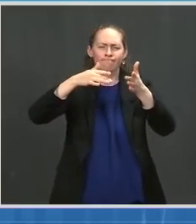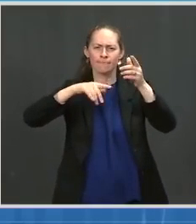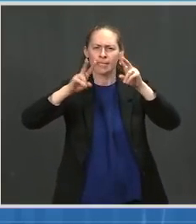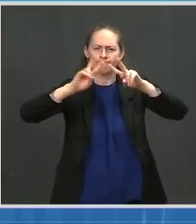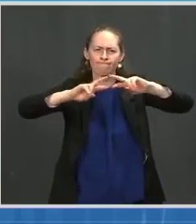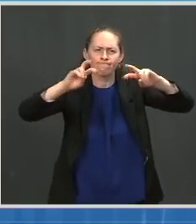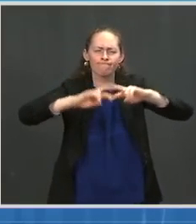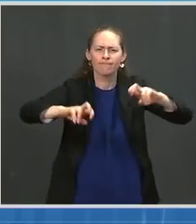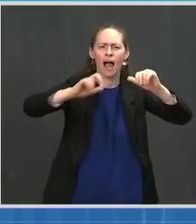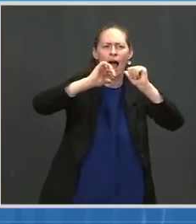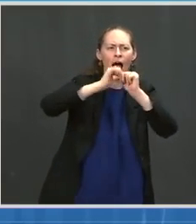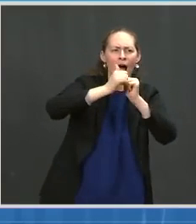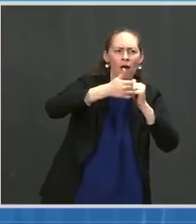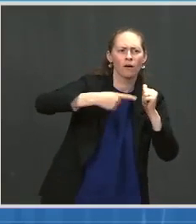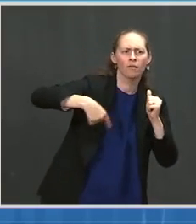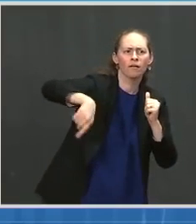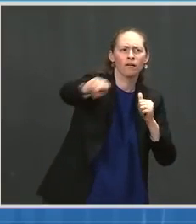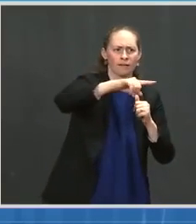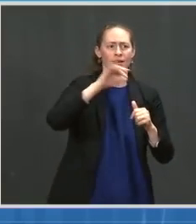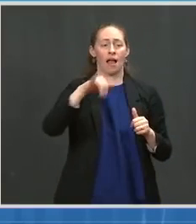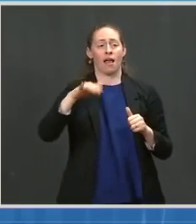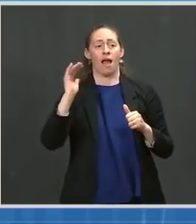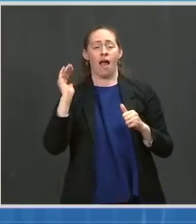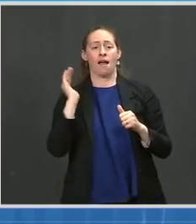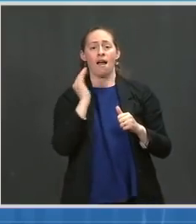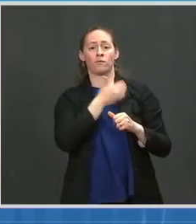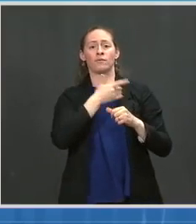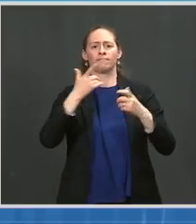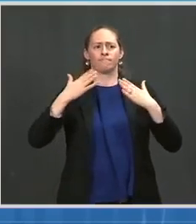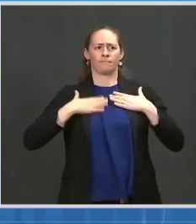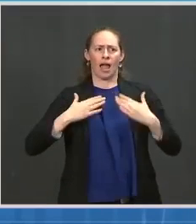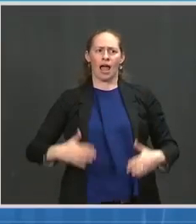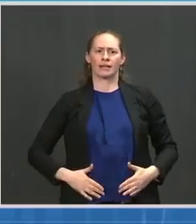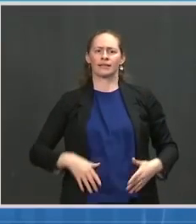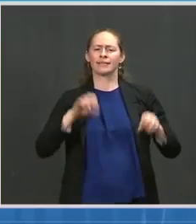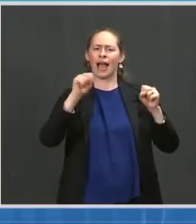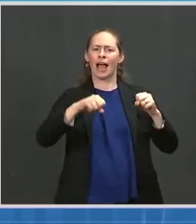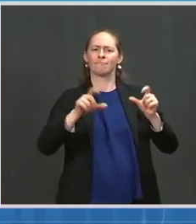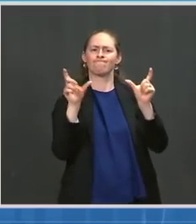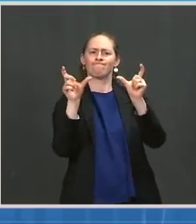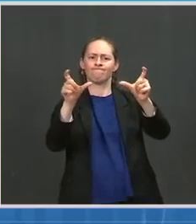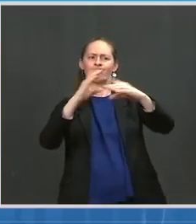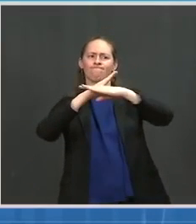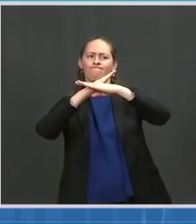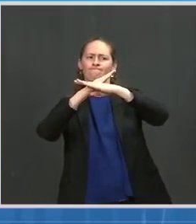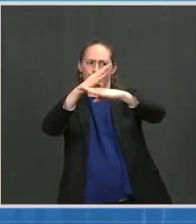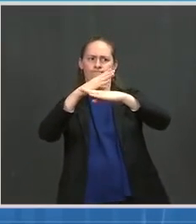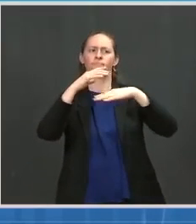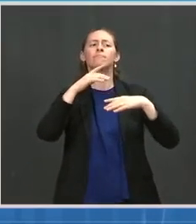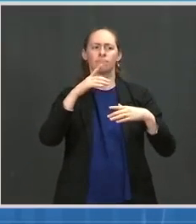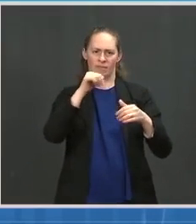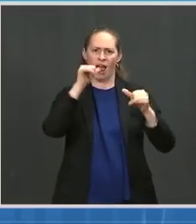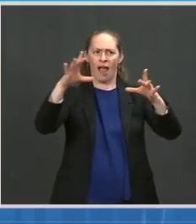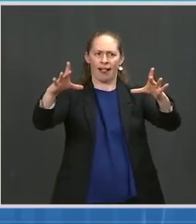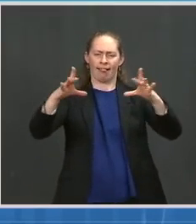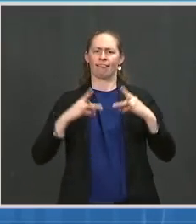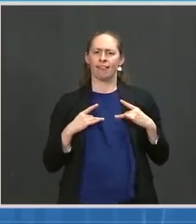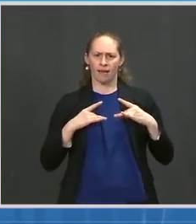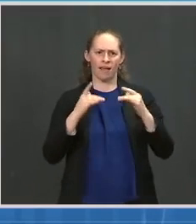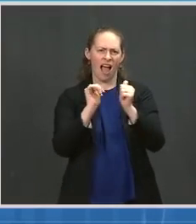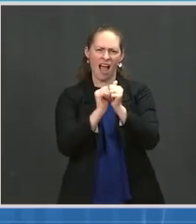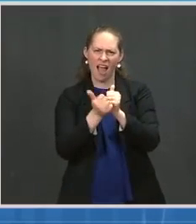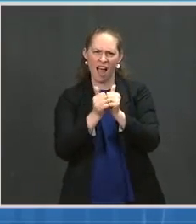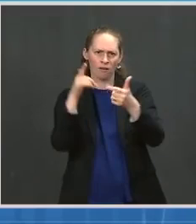how immunogenic this particular vector would be. Next slide. And then you get to